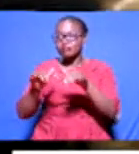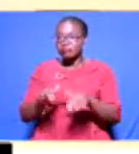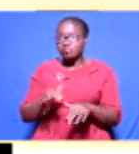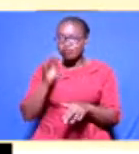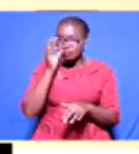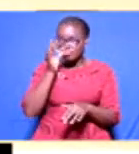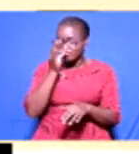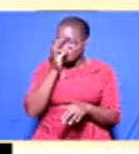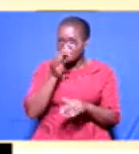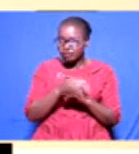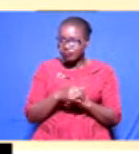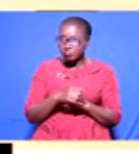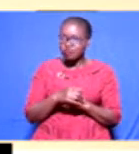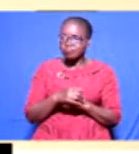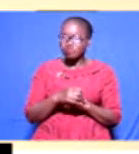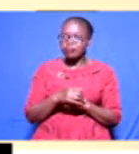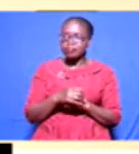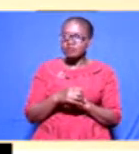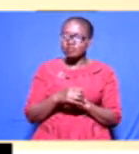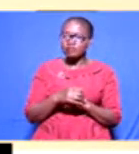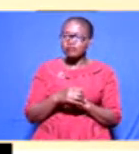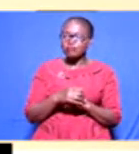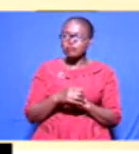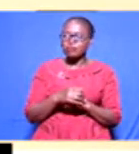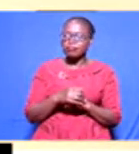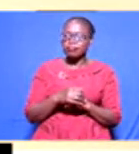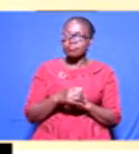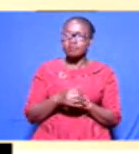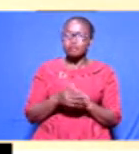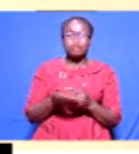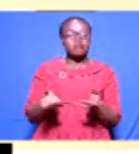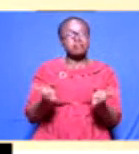Mwai Kibaki. But that is fate.